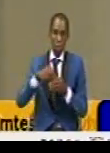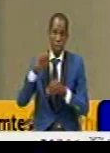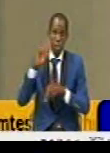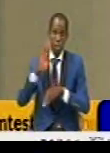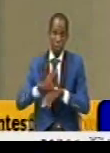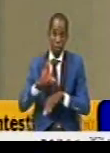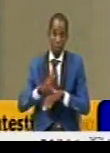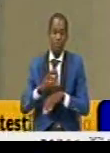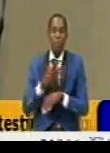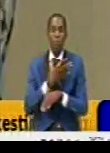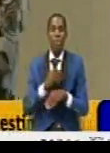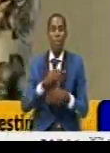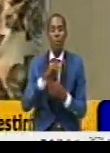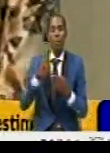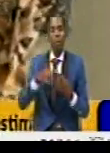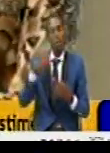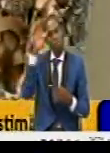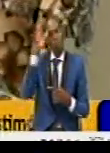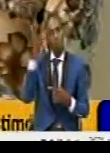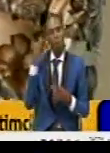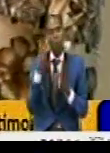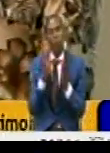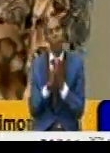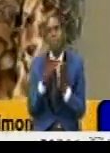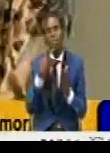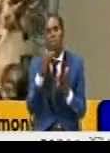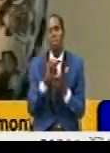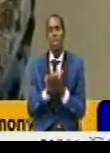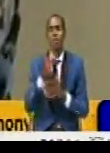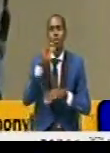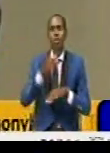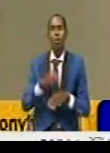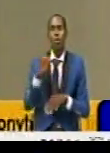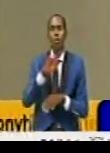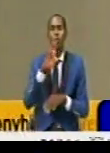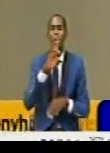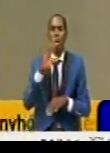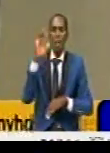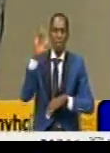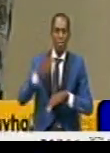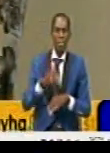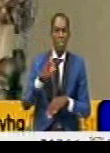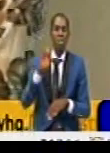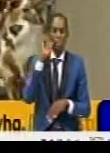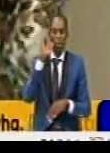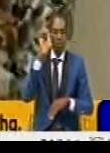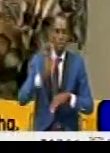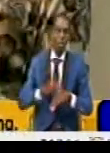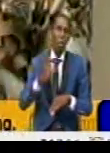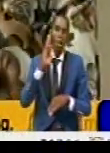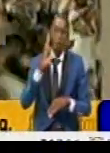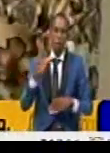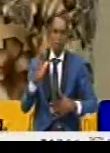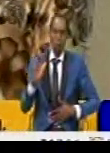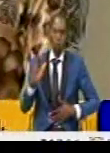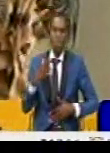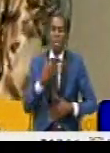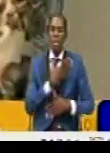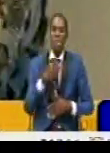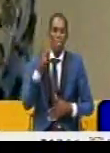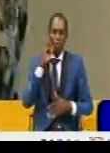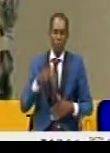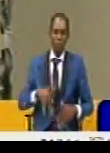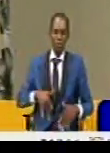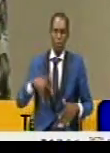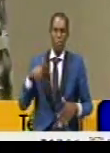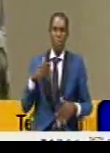that September. So as Daddy was preaching, she was in the church. And when Daddy was praying that you should lay your hands on the affected part,